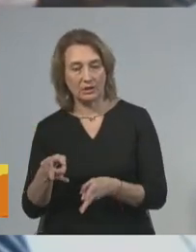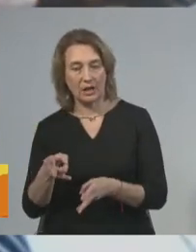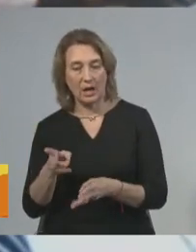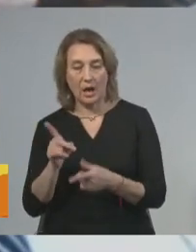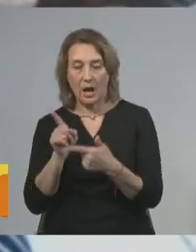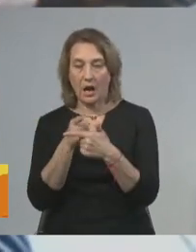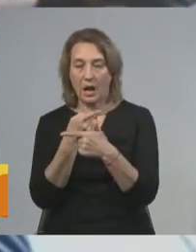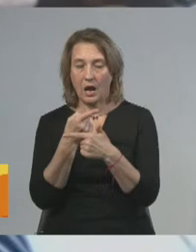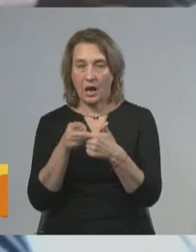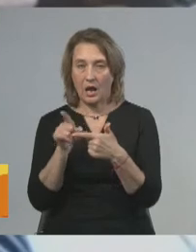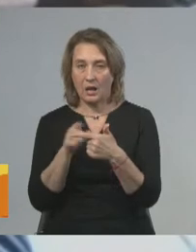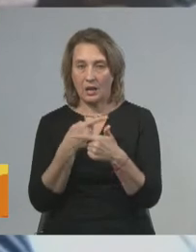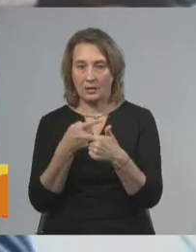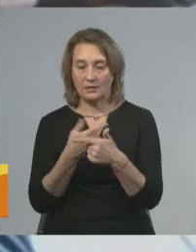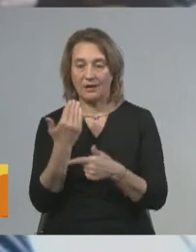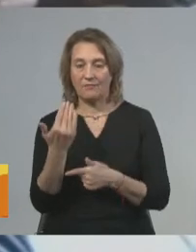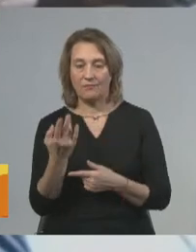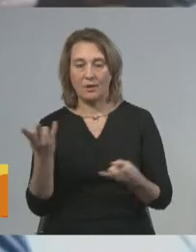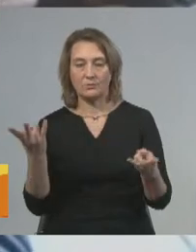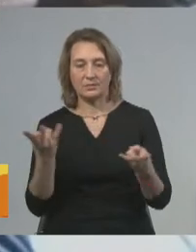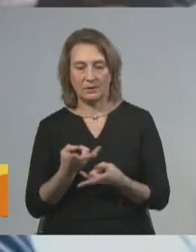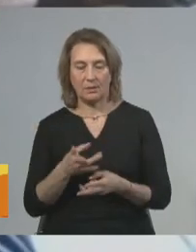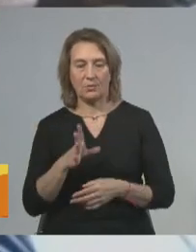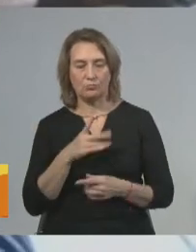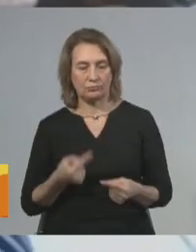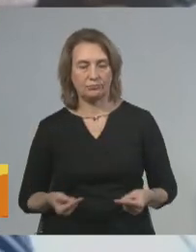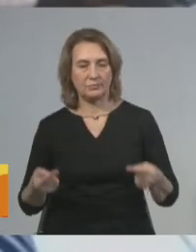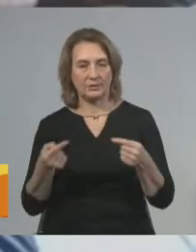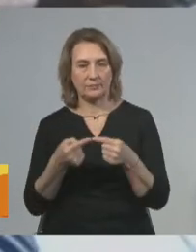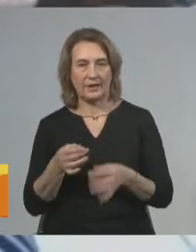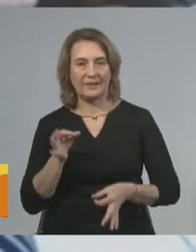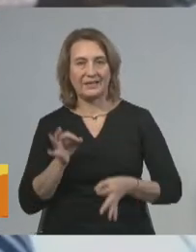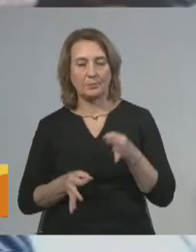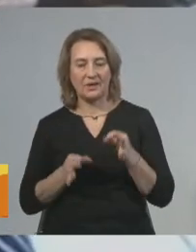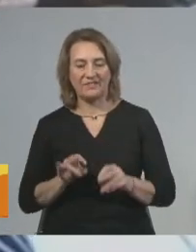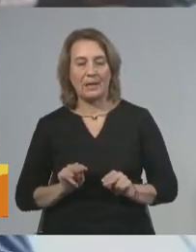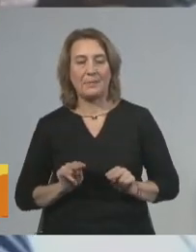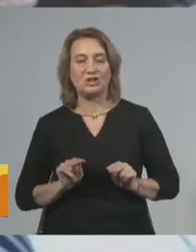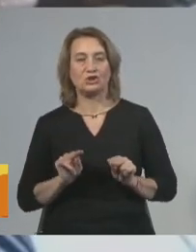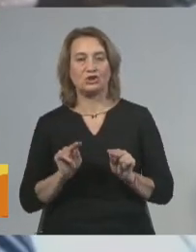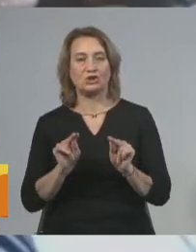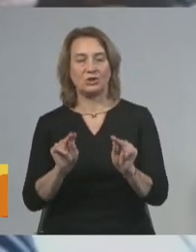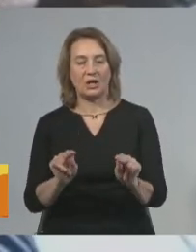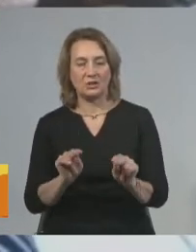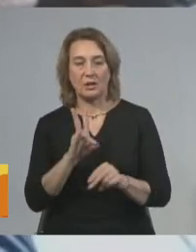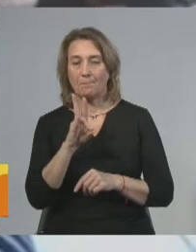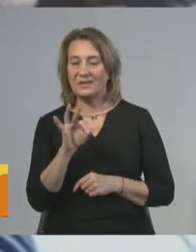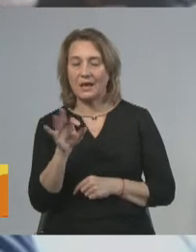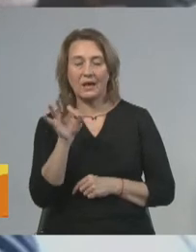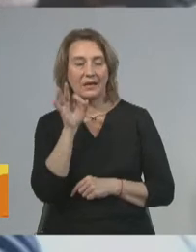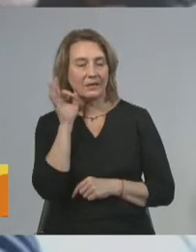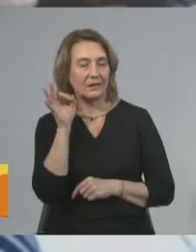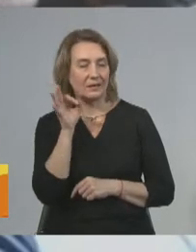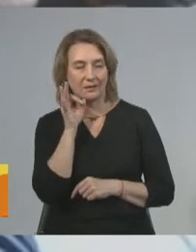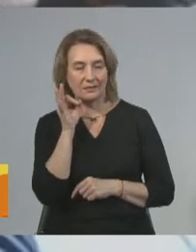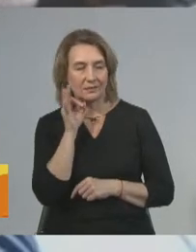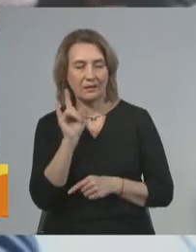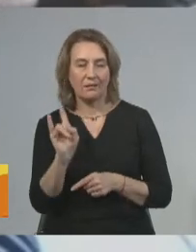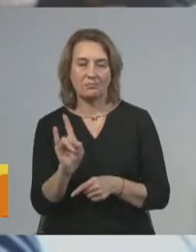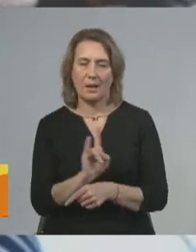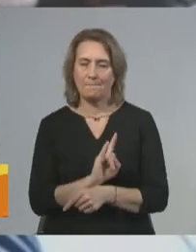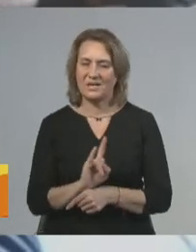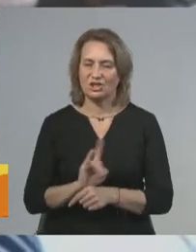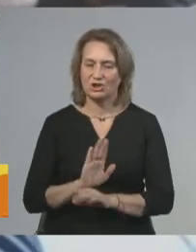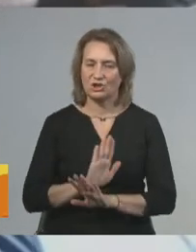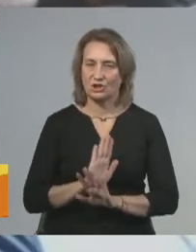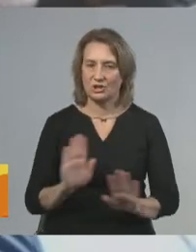honest and you'll be fair and you'll be frank and don't cheat and if you're gonna blur her face you're gonna blur her face if she doesn't want to